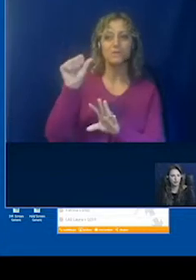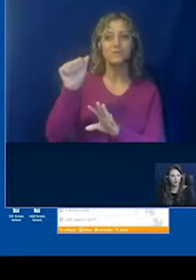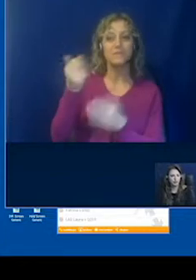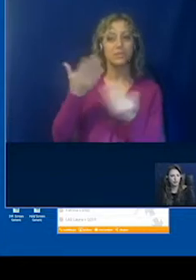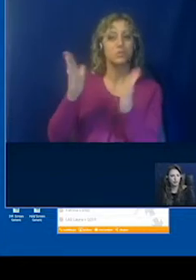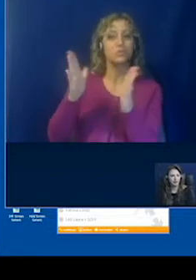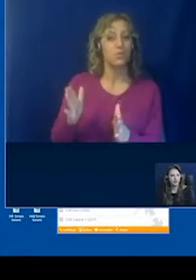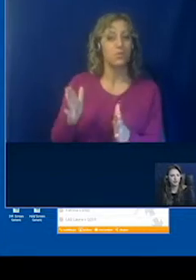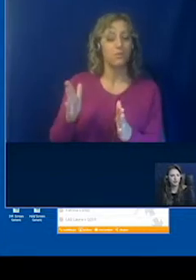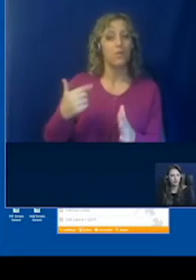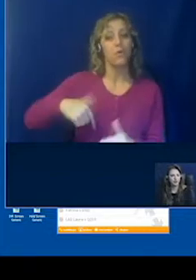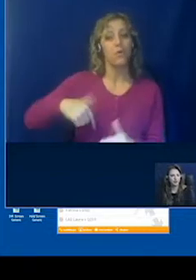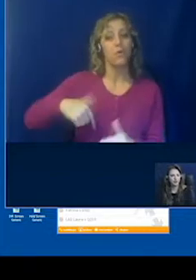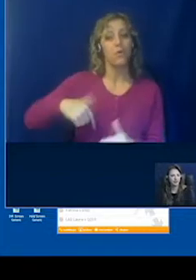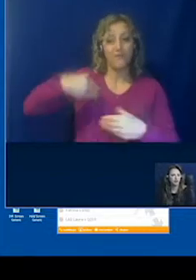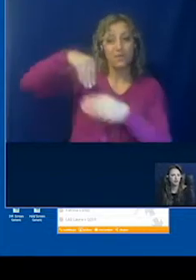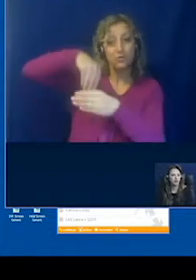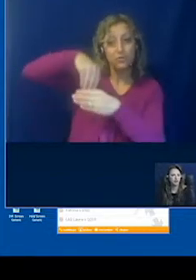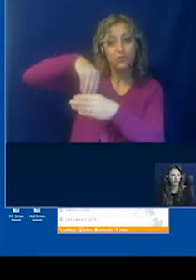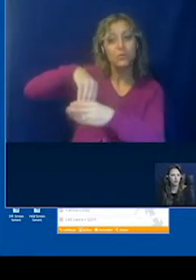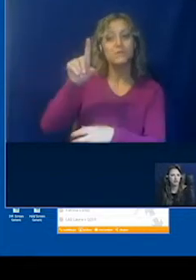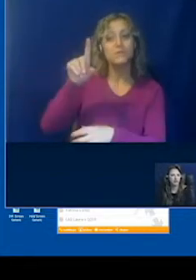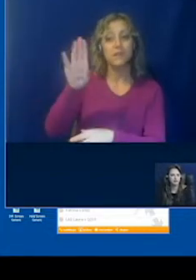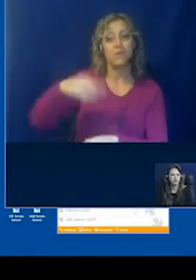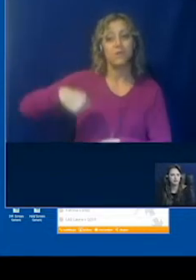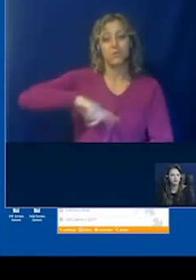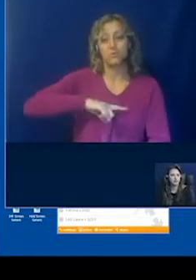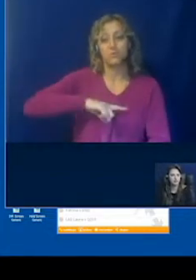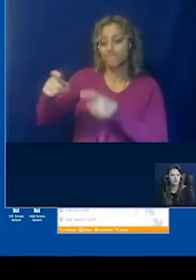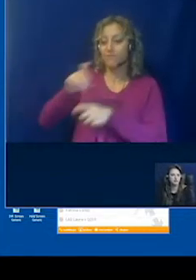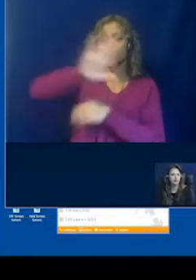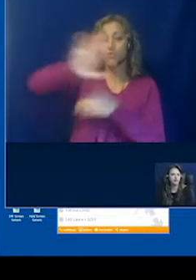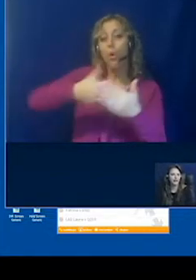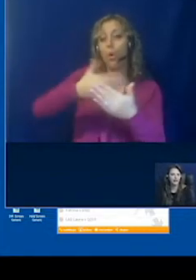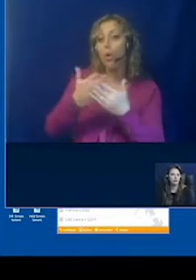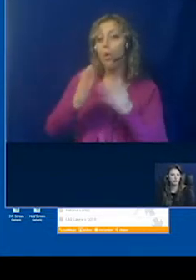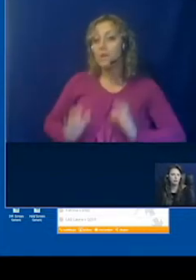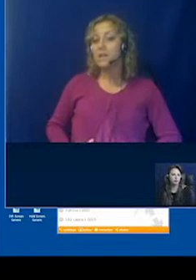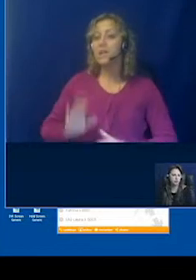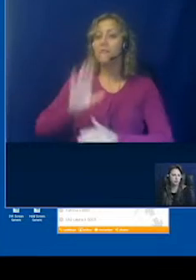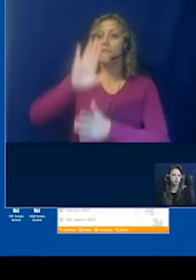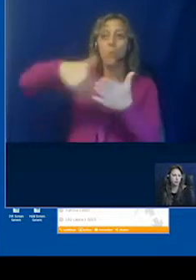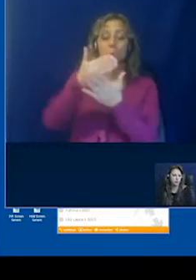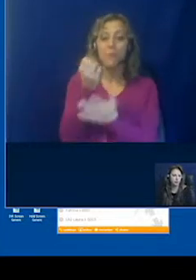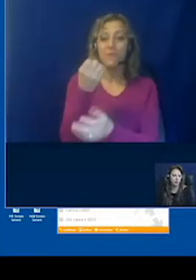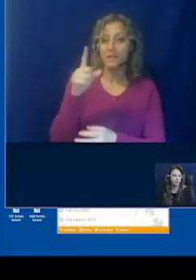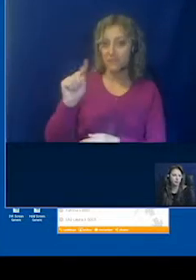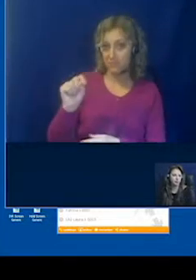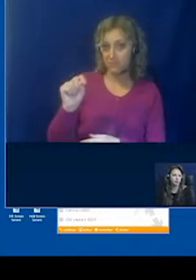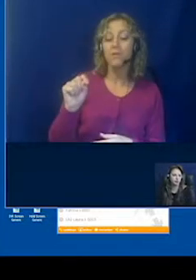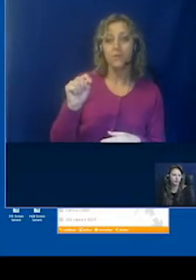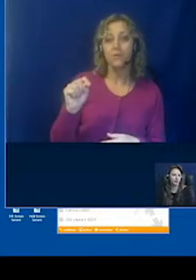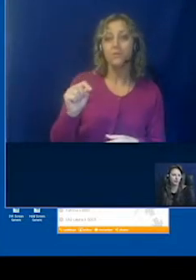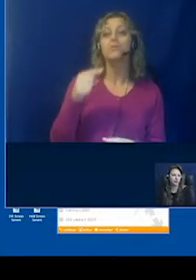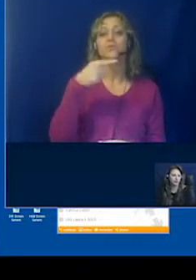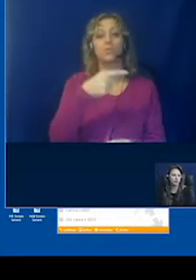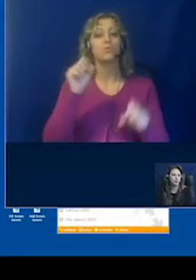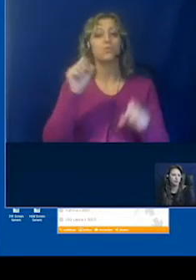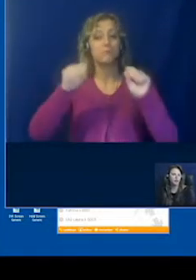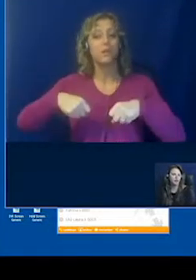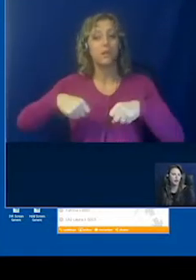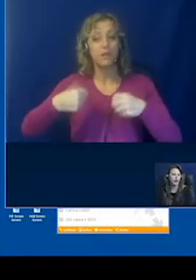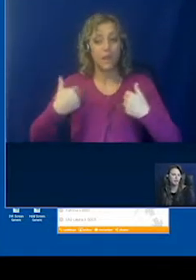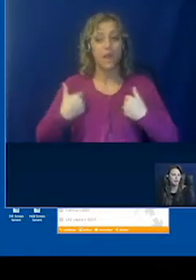an internal database that we manage all of our clients and the extensions, and so too you will be able to have